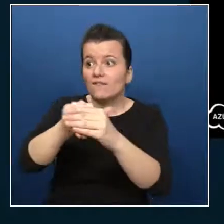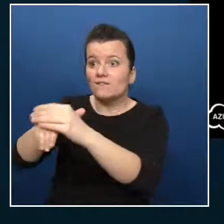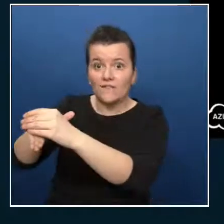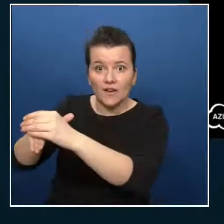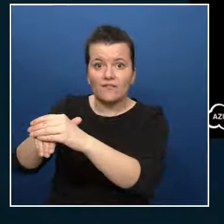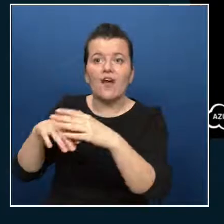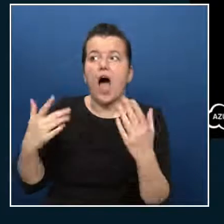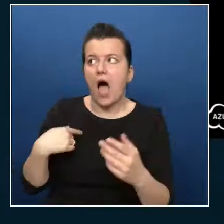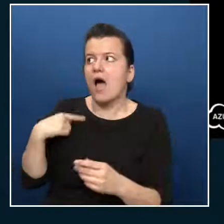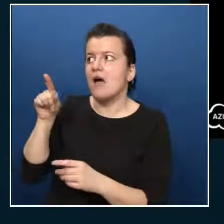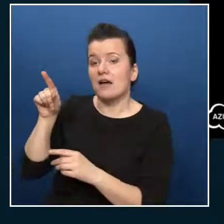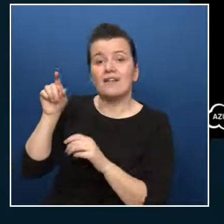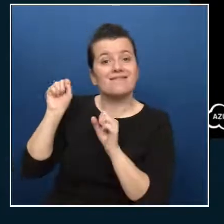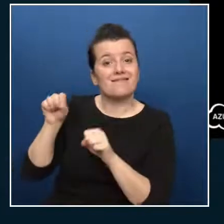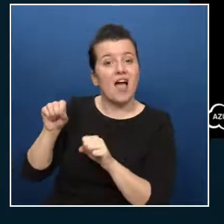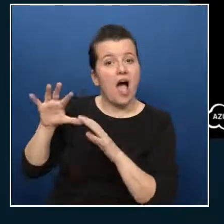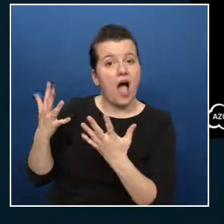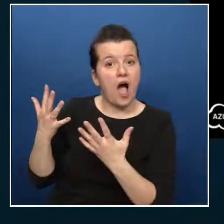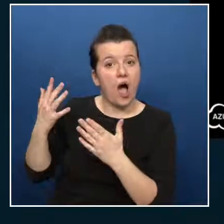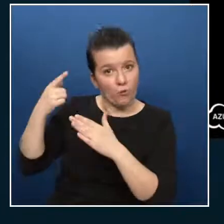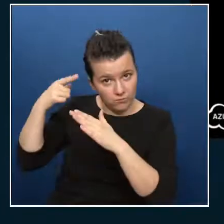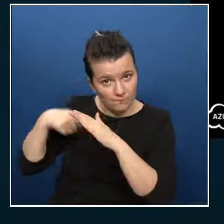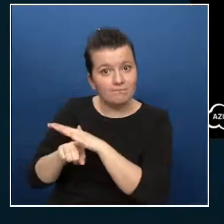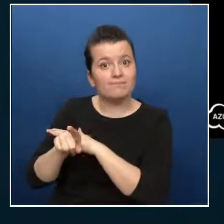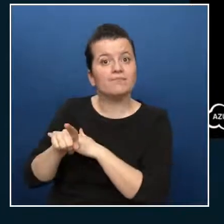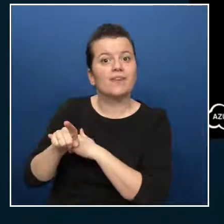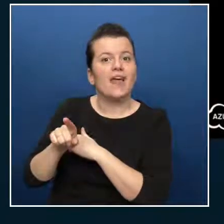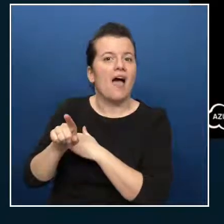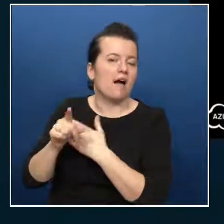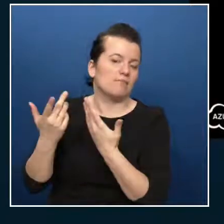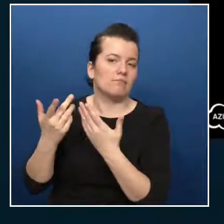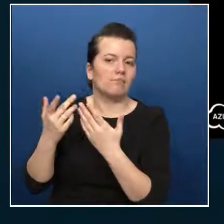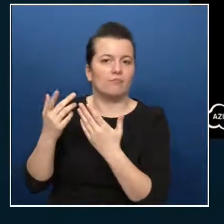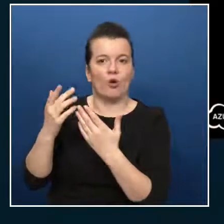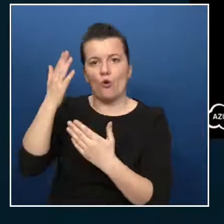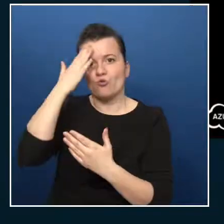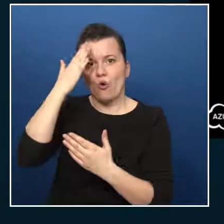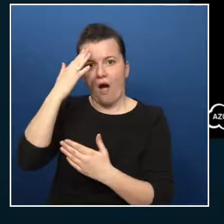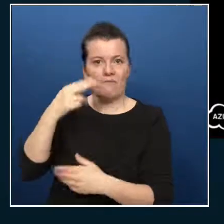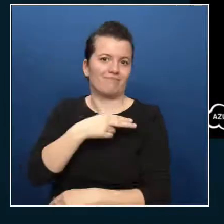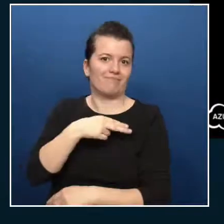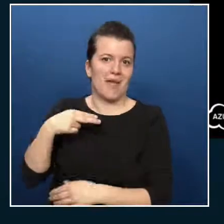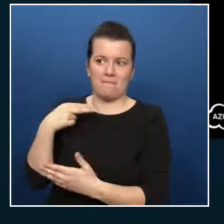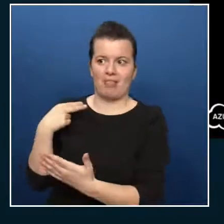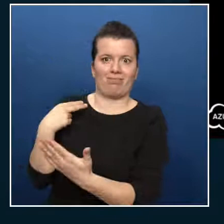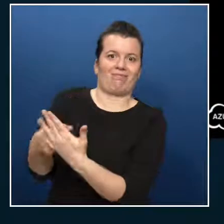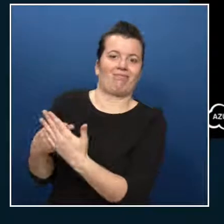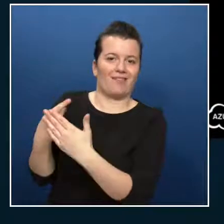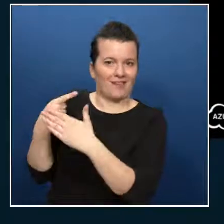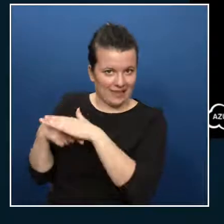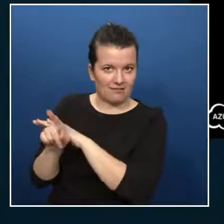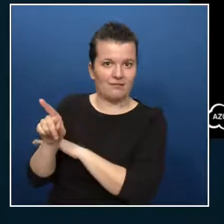right user identity or authentication service for your